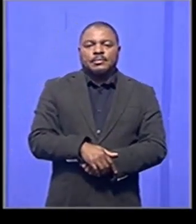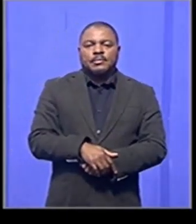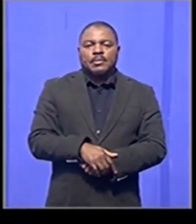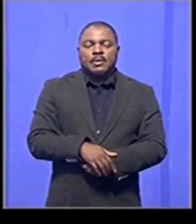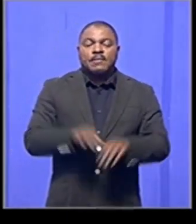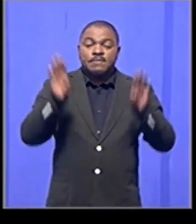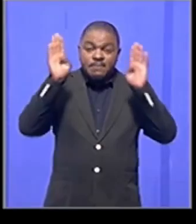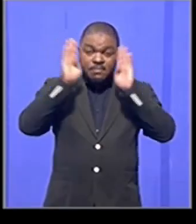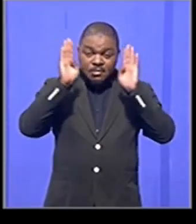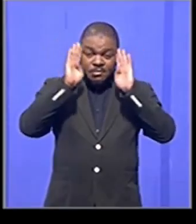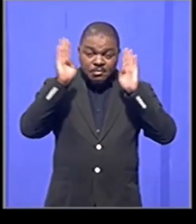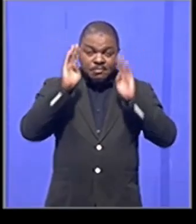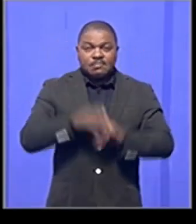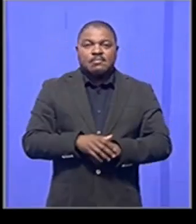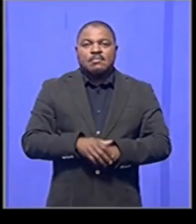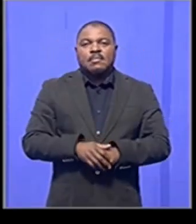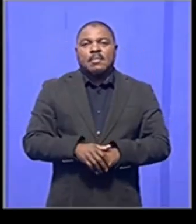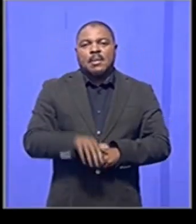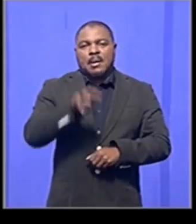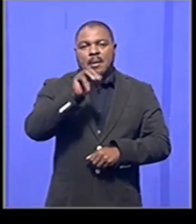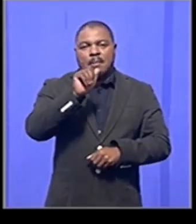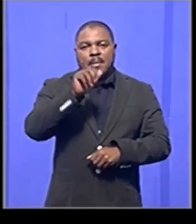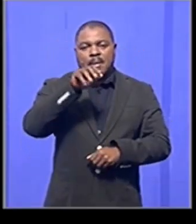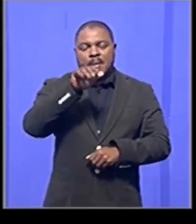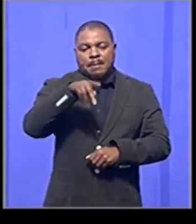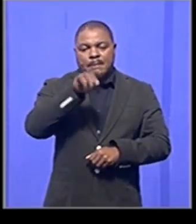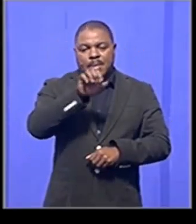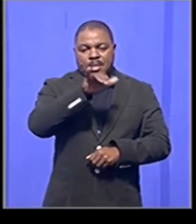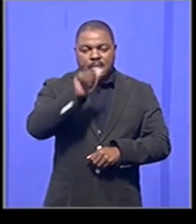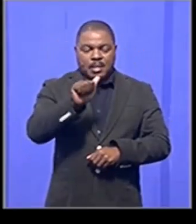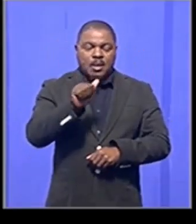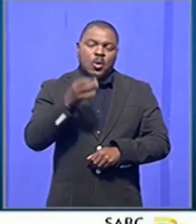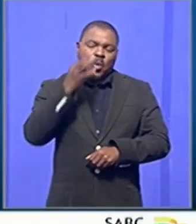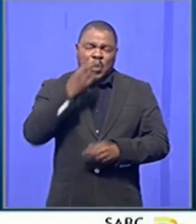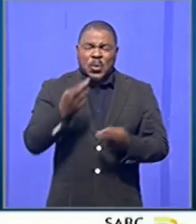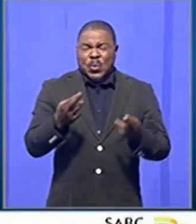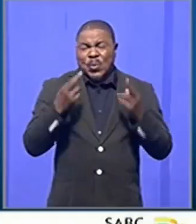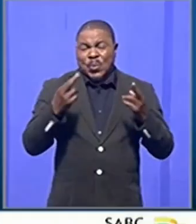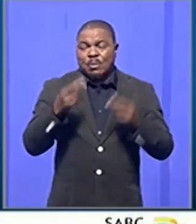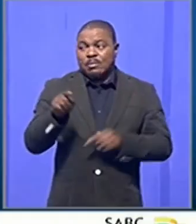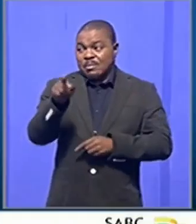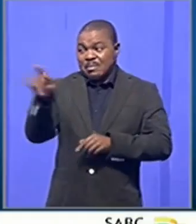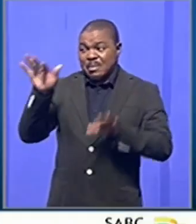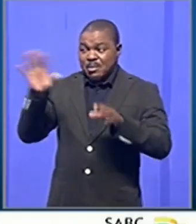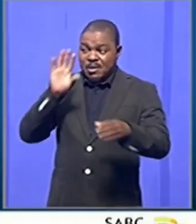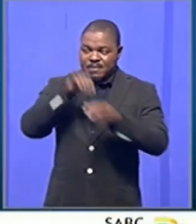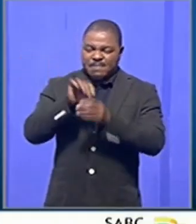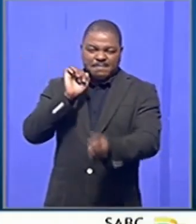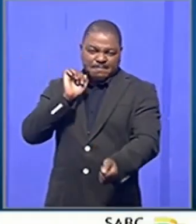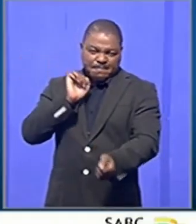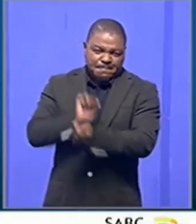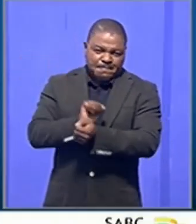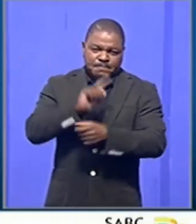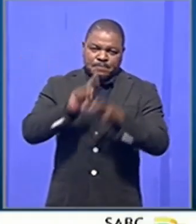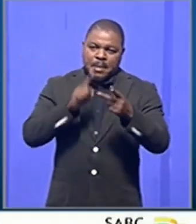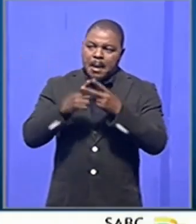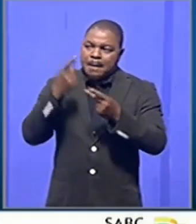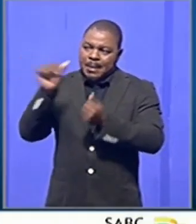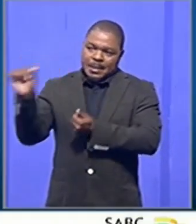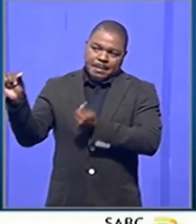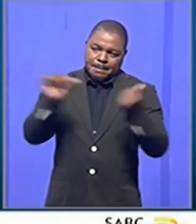Letlakaleng la Facebook Mapi Atlet o re ke duma o kare baradia bao ba ka swarwa le gona ba lefe ditšhelete tšeo